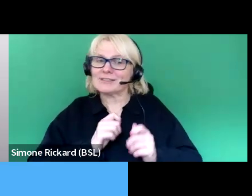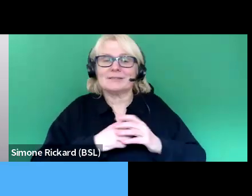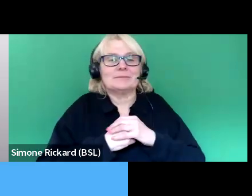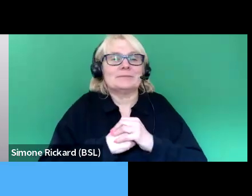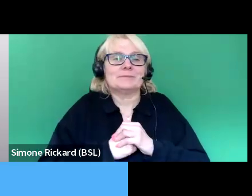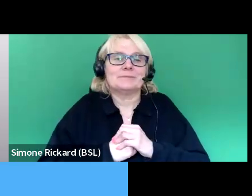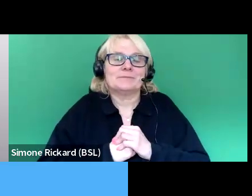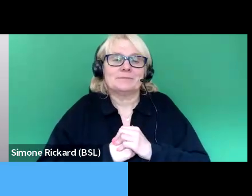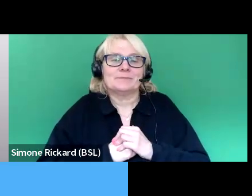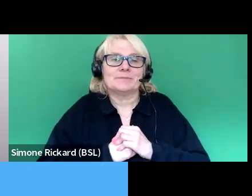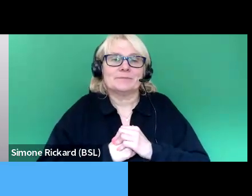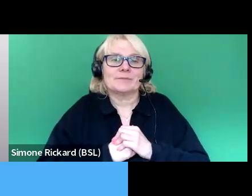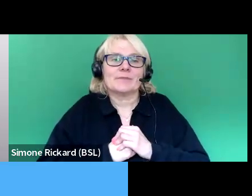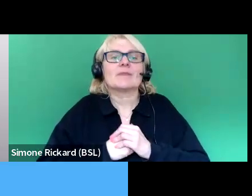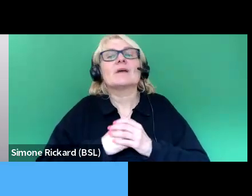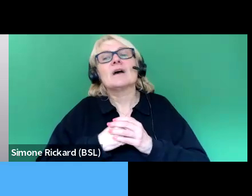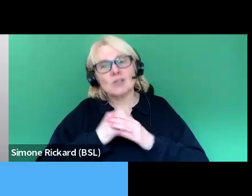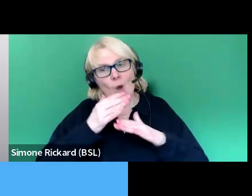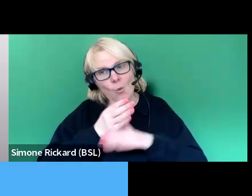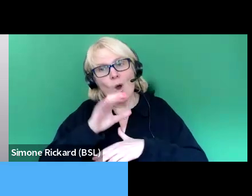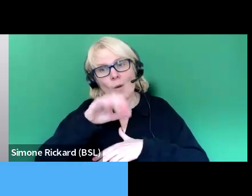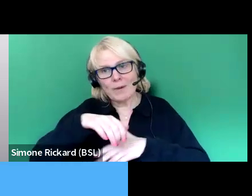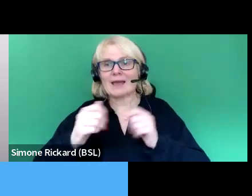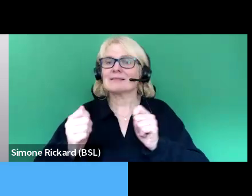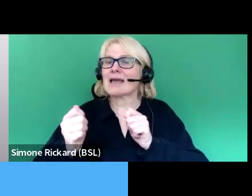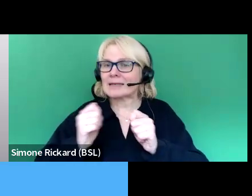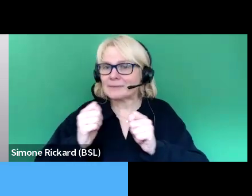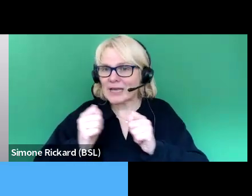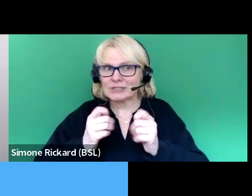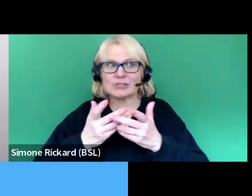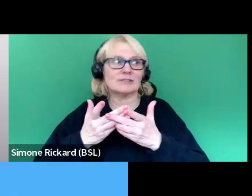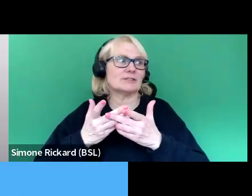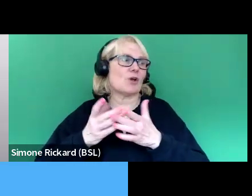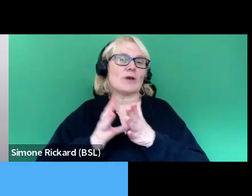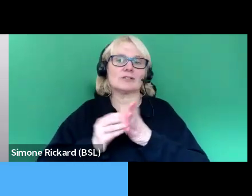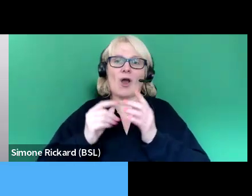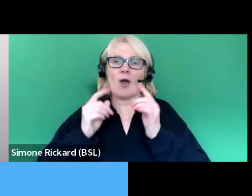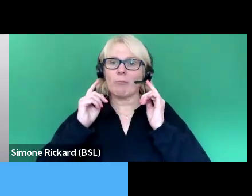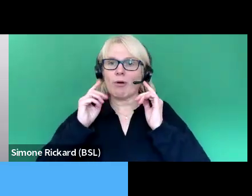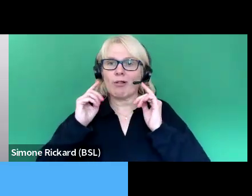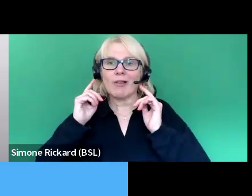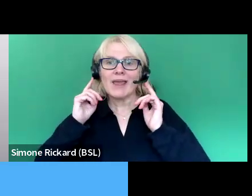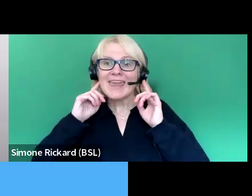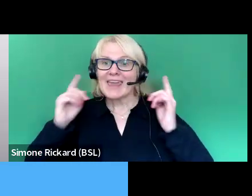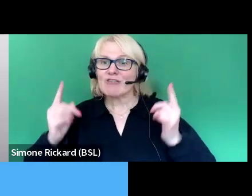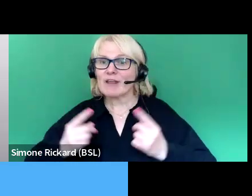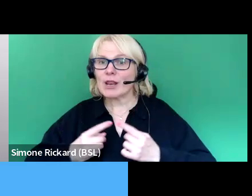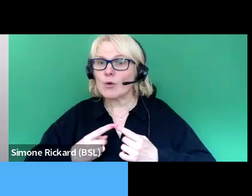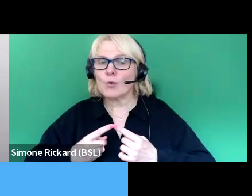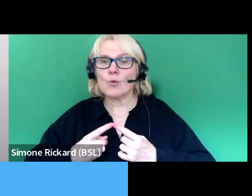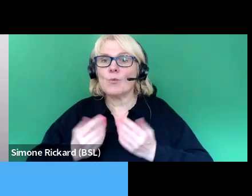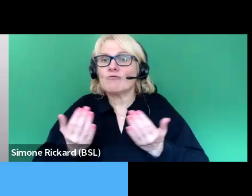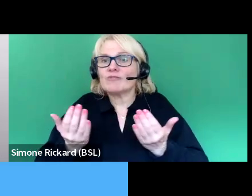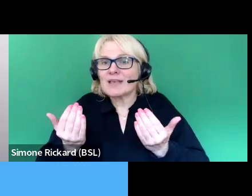Then obviously there were adaptations in the workplace, for example, a hearing loop in reception.